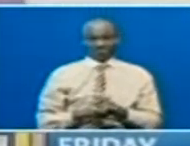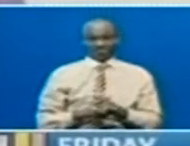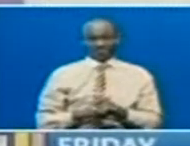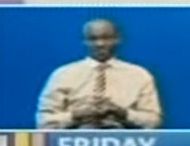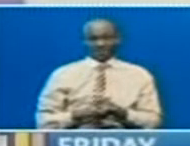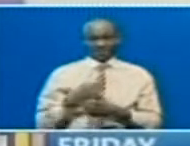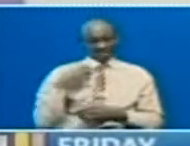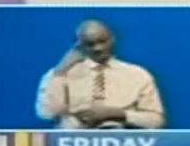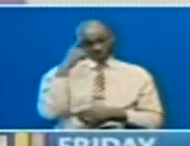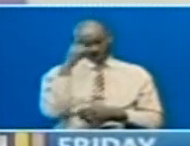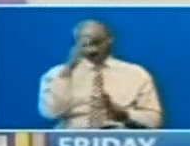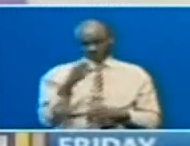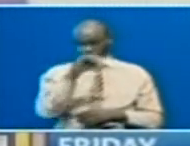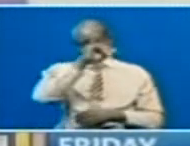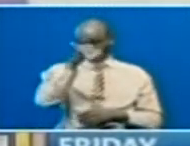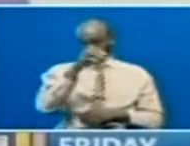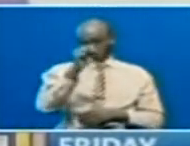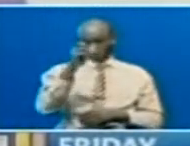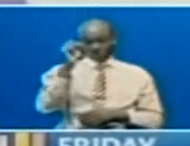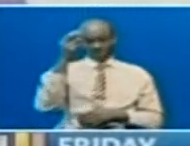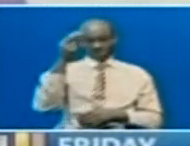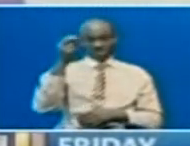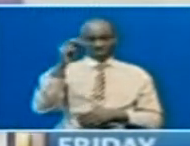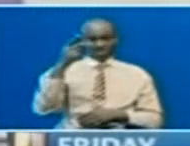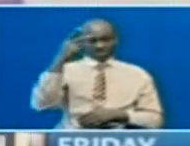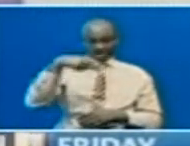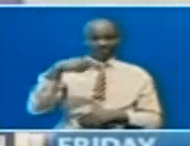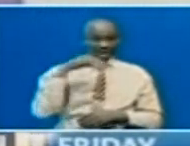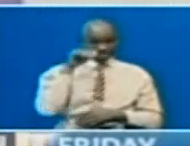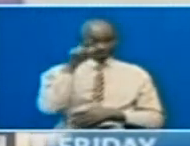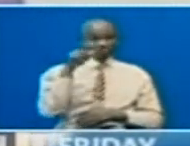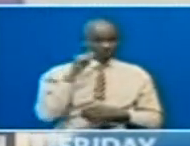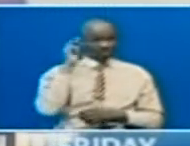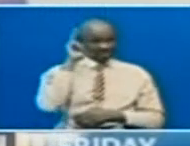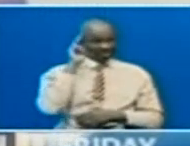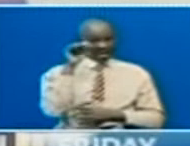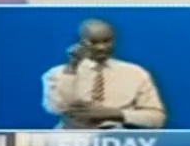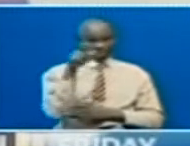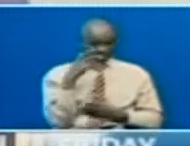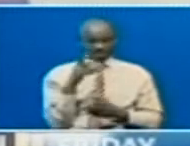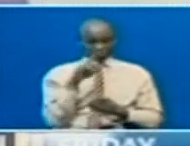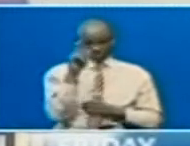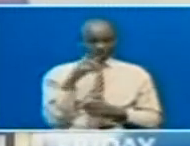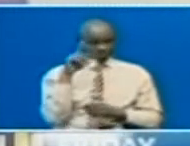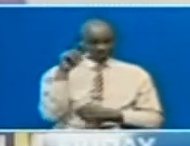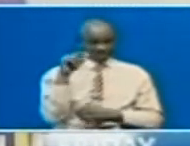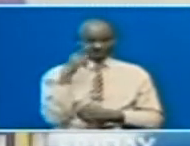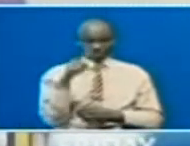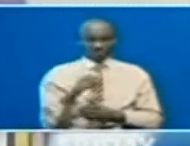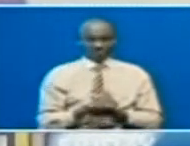I think somebody called Joseph Mayo of Kisi asked me that question too on Twitter. Yeah. Anyway, we